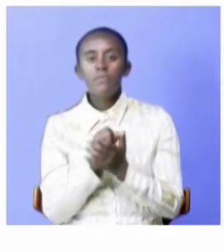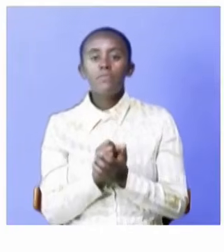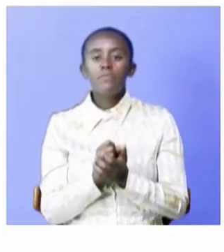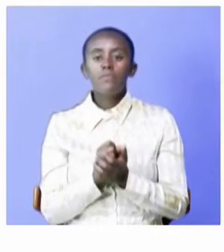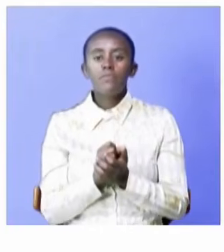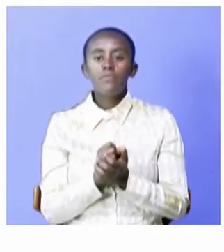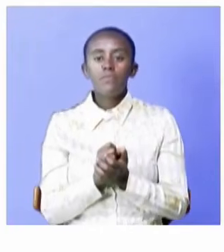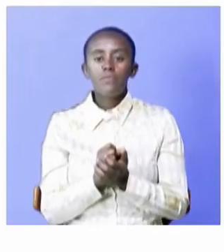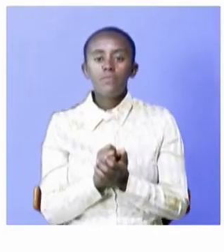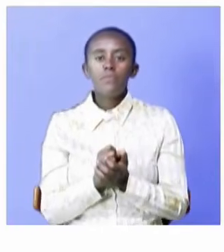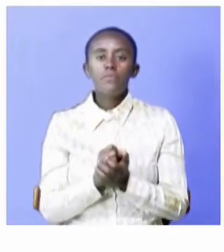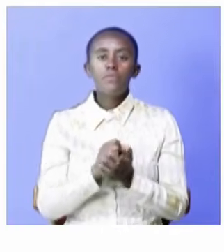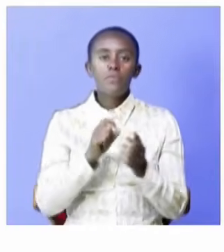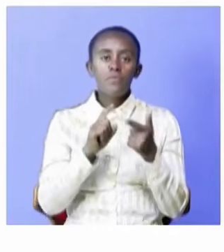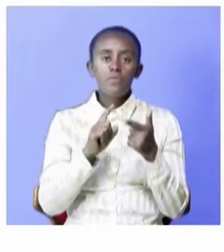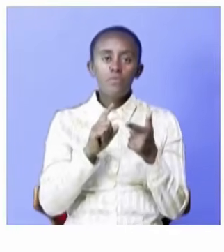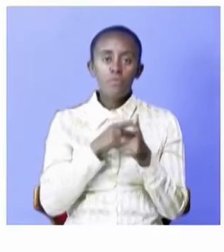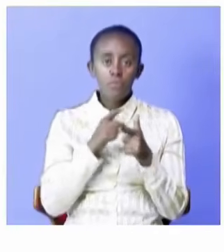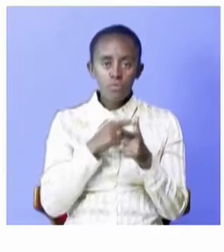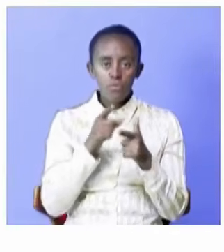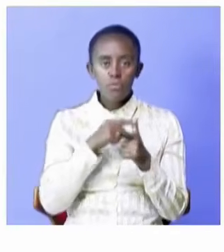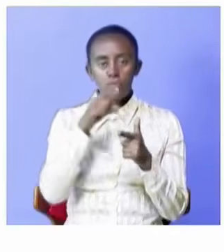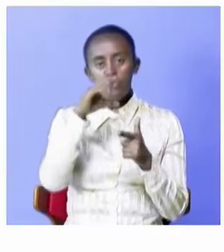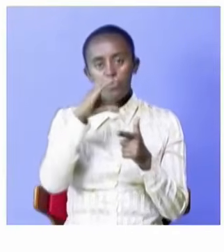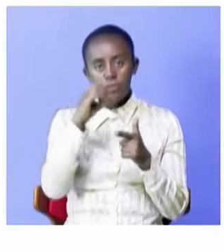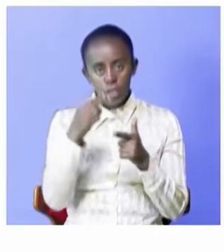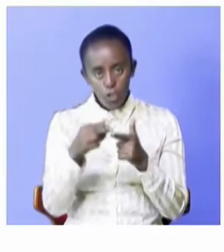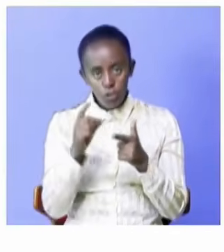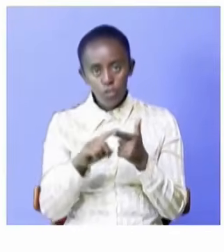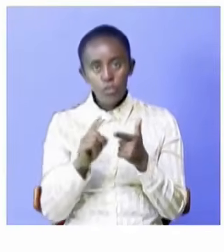CH, SH,